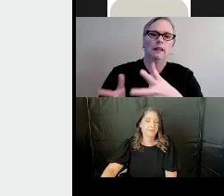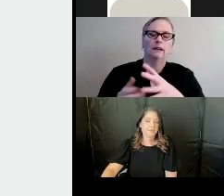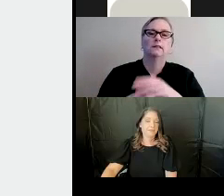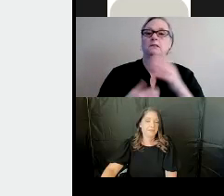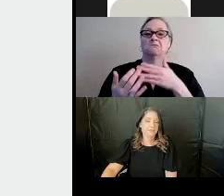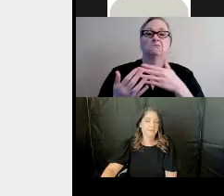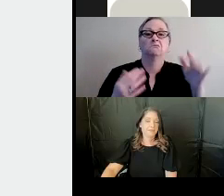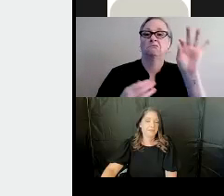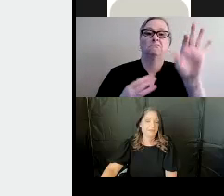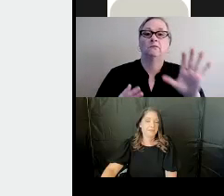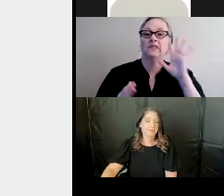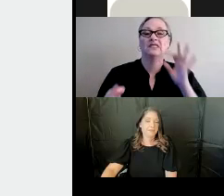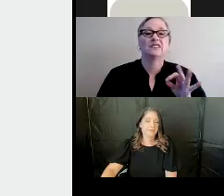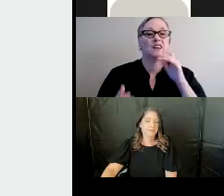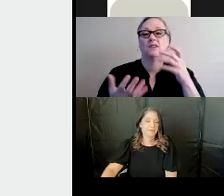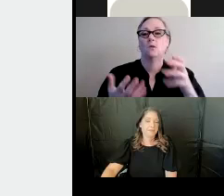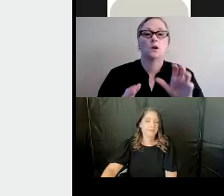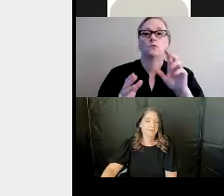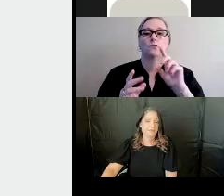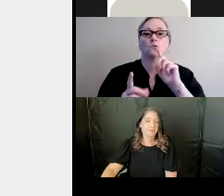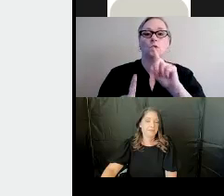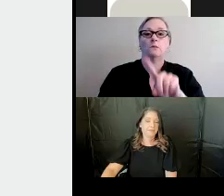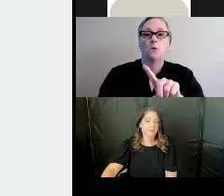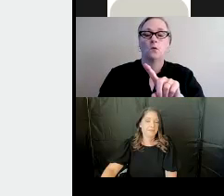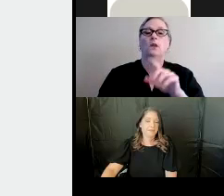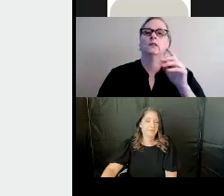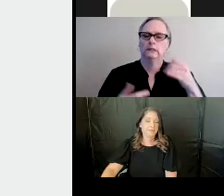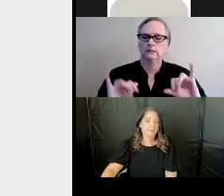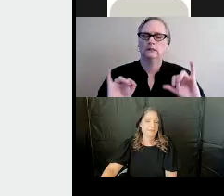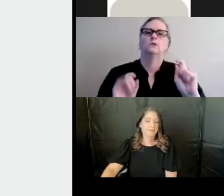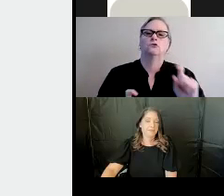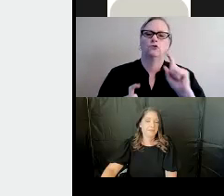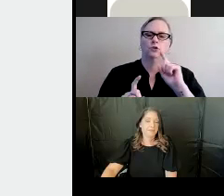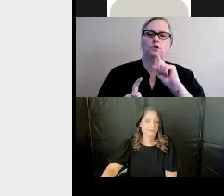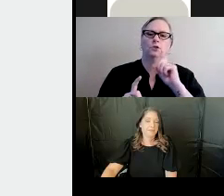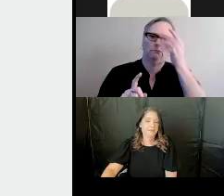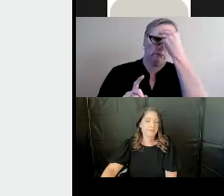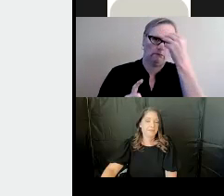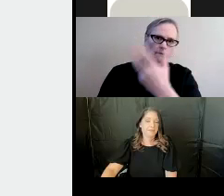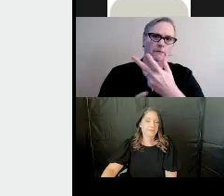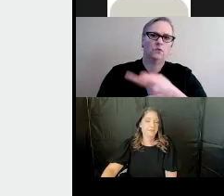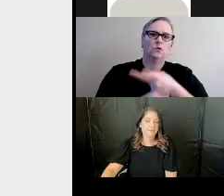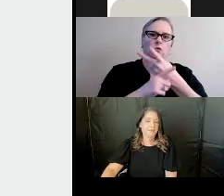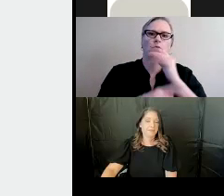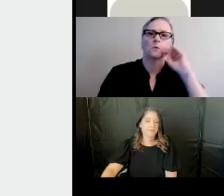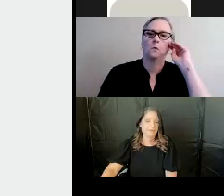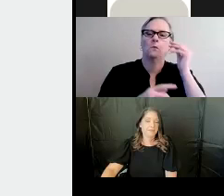local ombudsman or law enforcement, he should report to the nursing home supervisor.